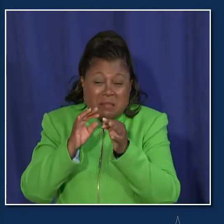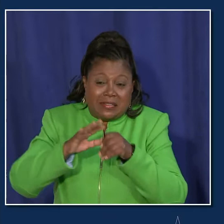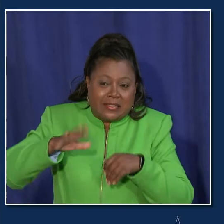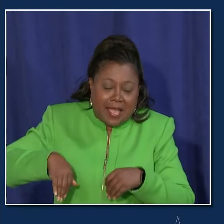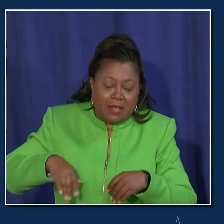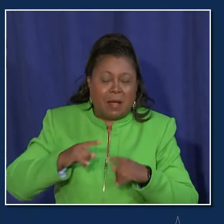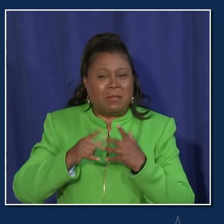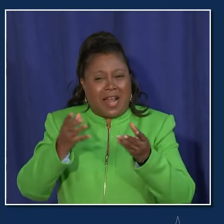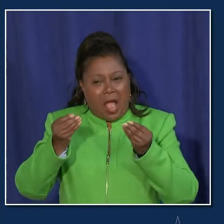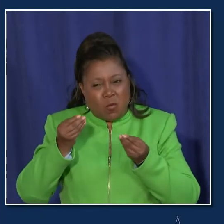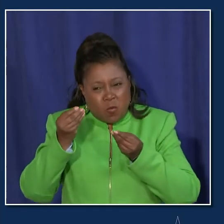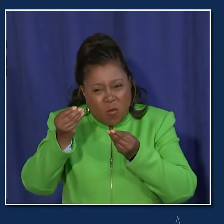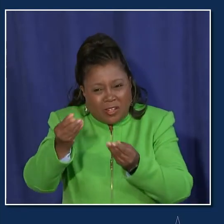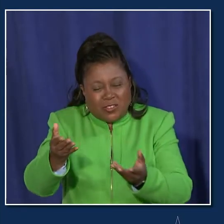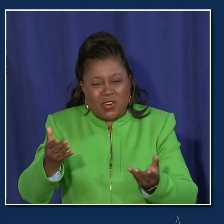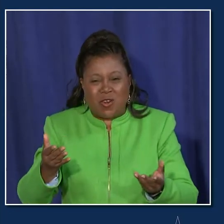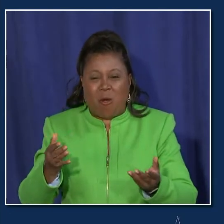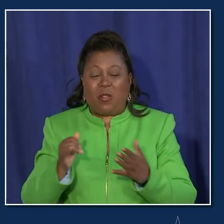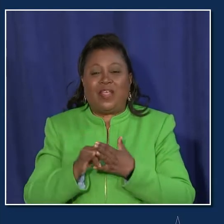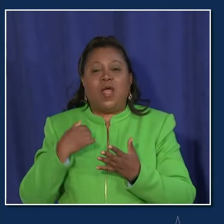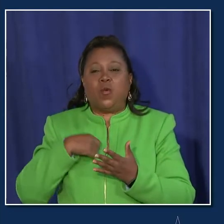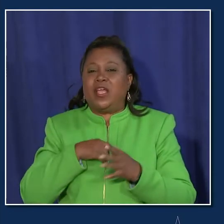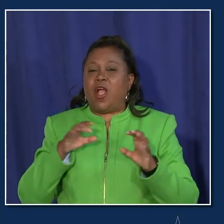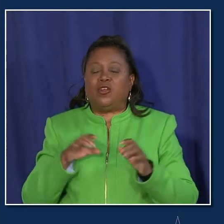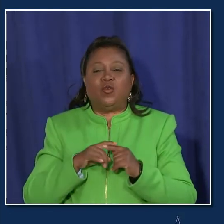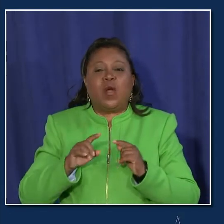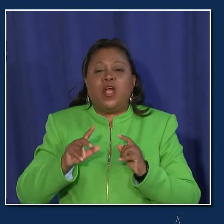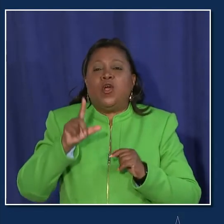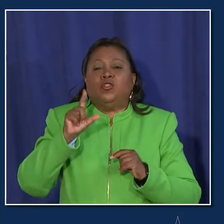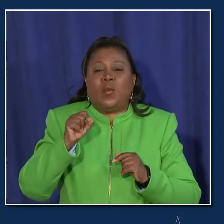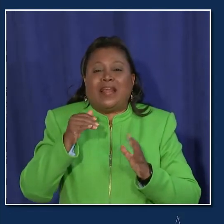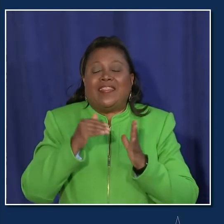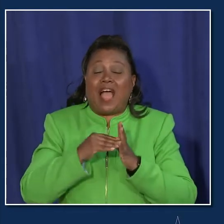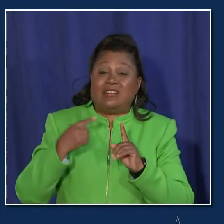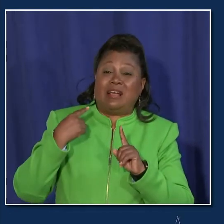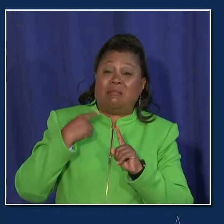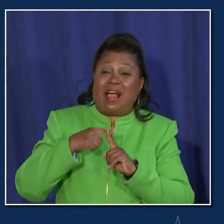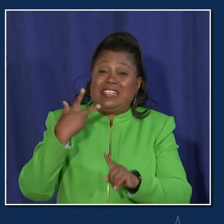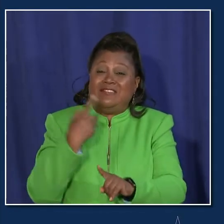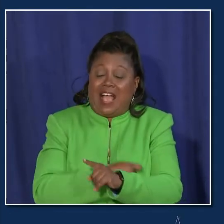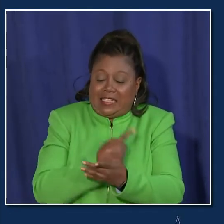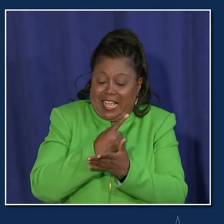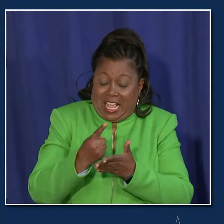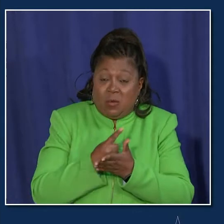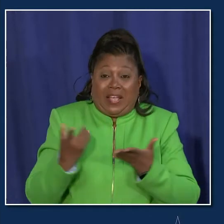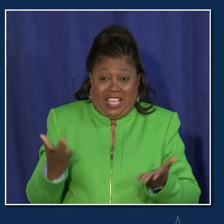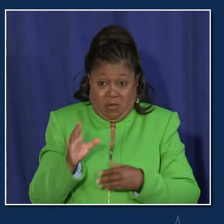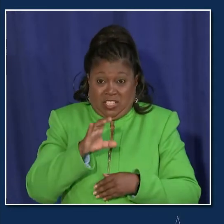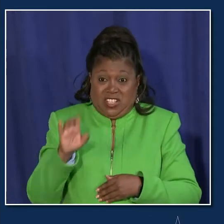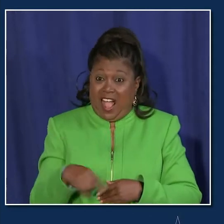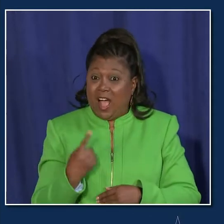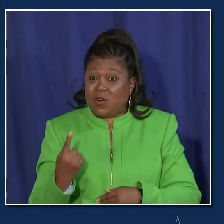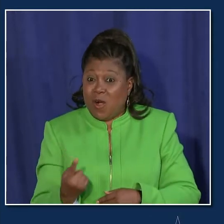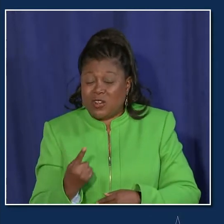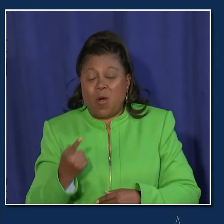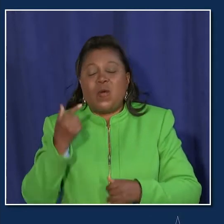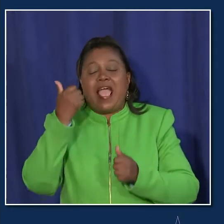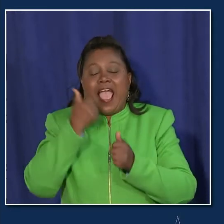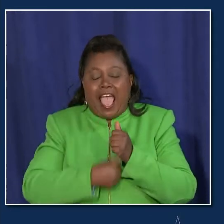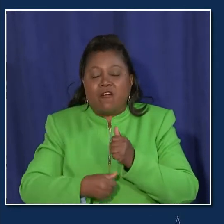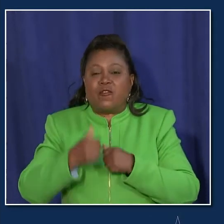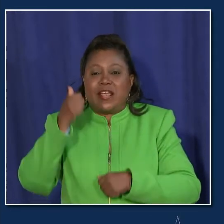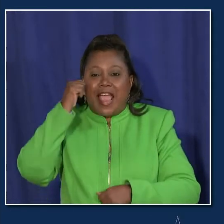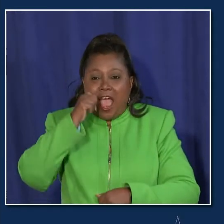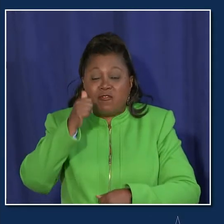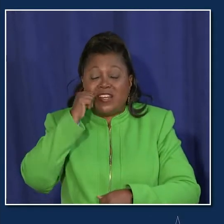yet? But I want you to know that we are doing 20,000 plus vaccinations a week here in Chicago alone. Every single